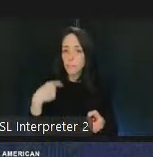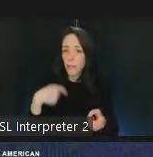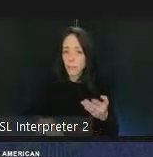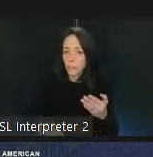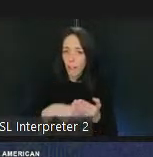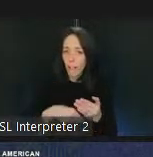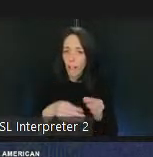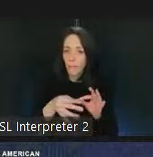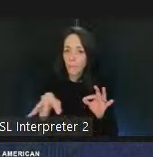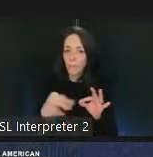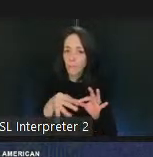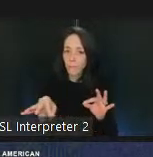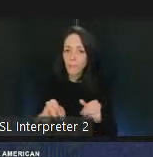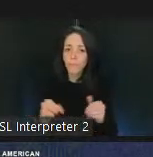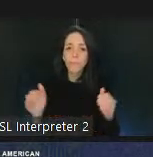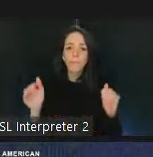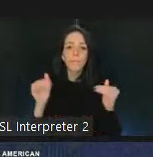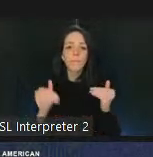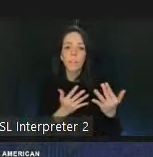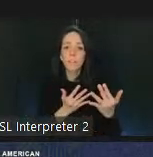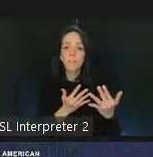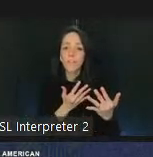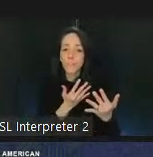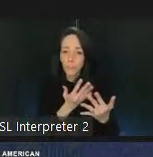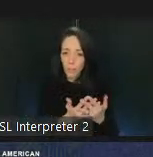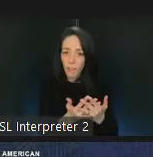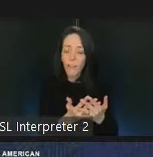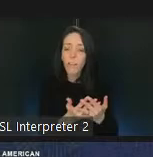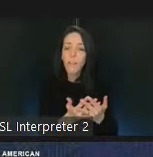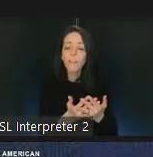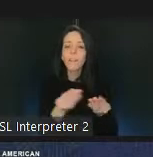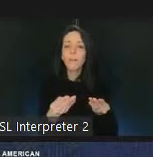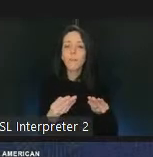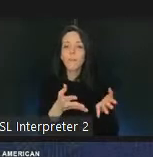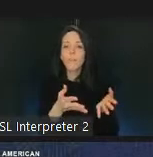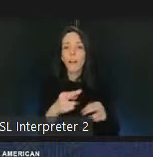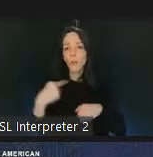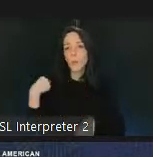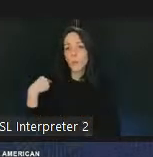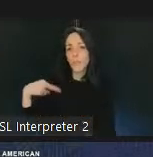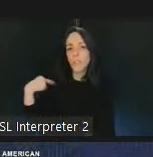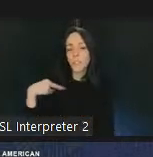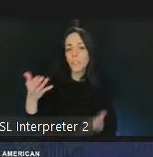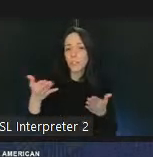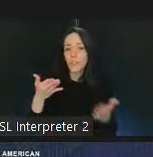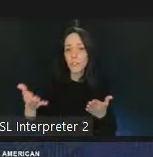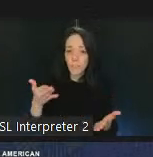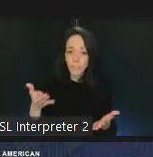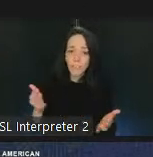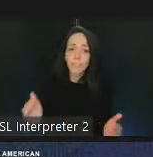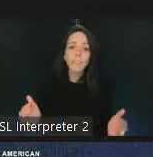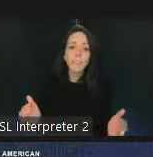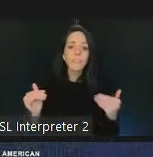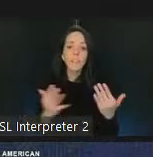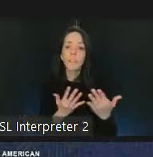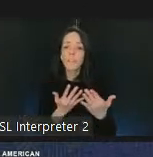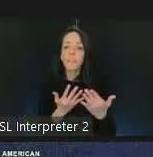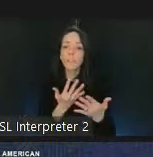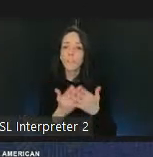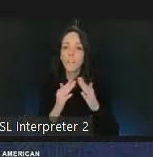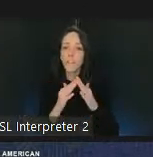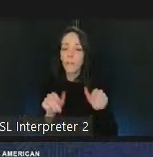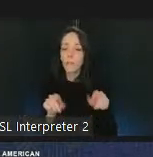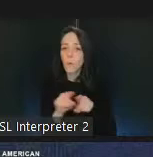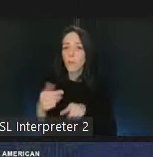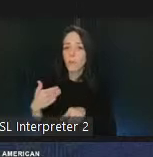At the jail, volunteer clergy provide religious services for many of the common religions. And jail housing also accommodates